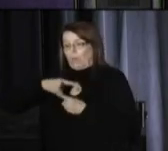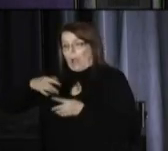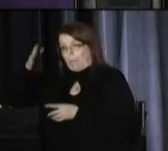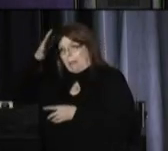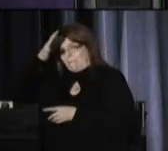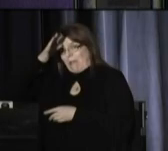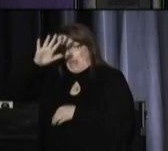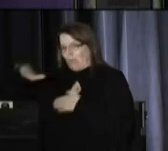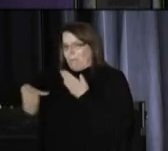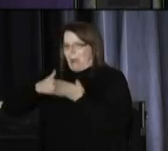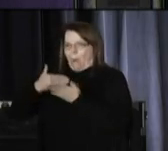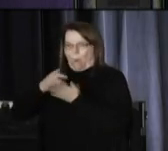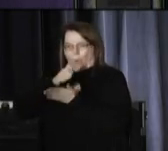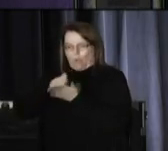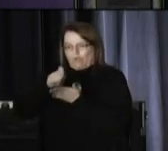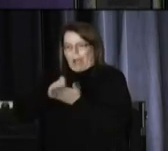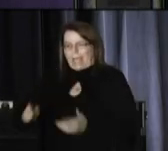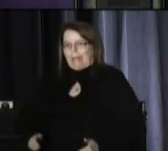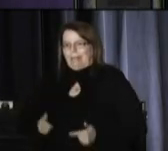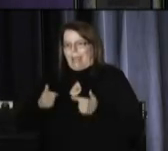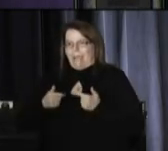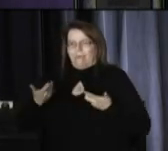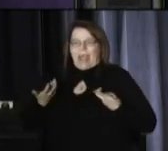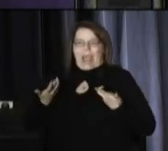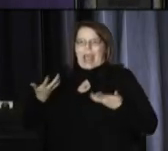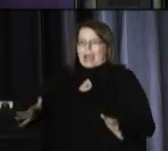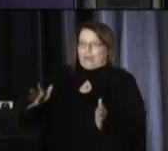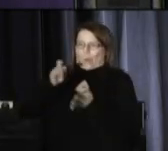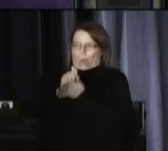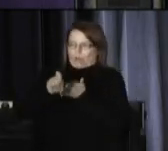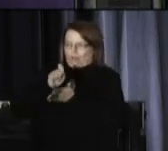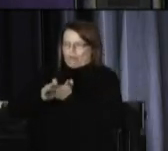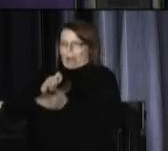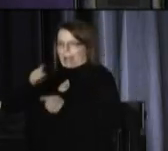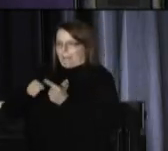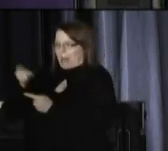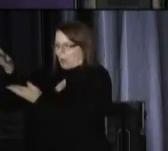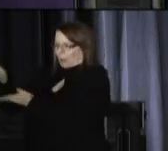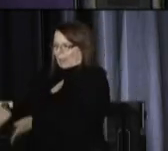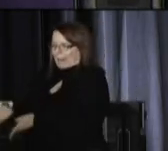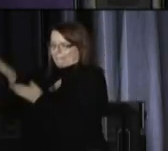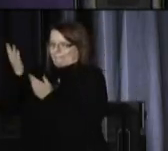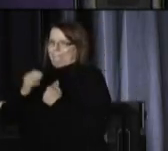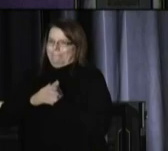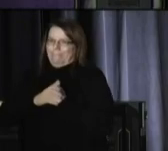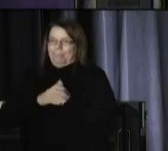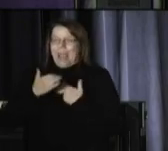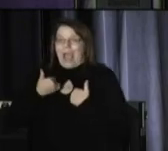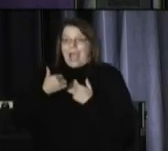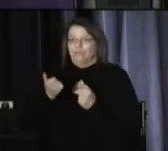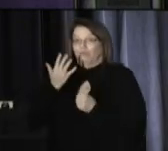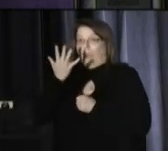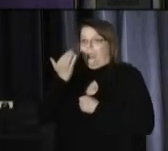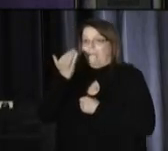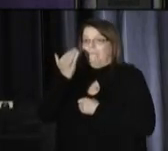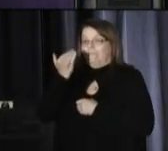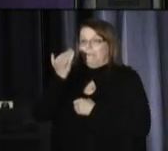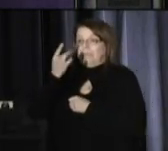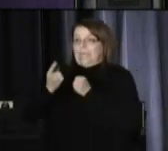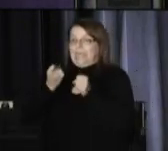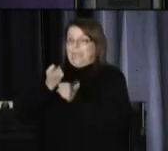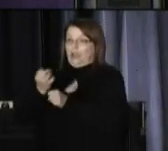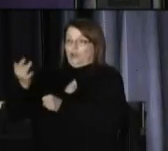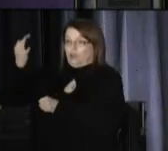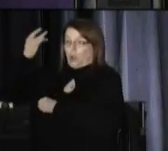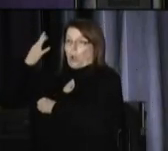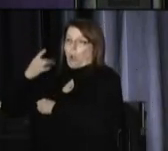life, which is I don't want to write about him and all of that. I tried, you know, 15 years ago, and it was